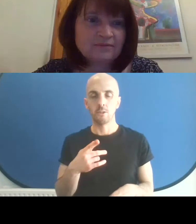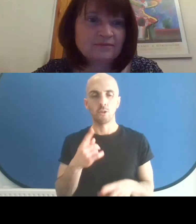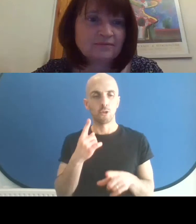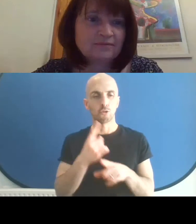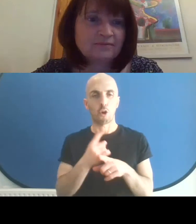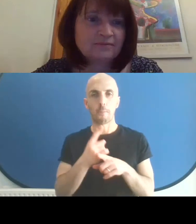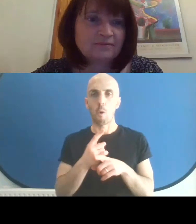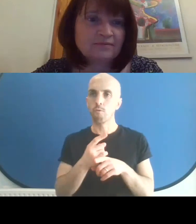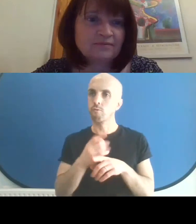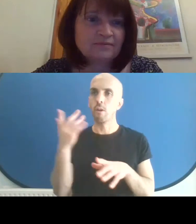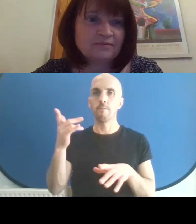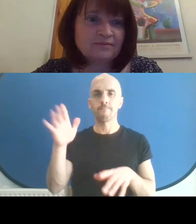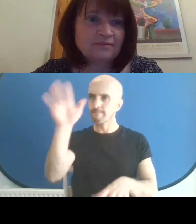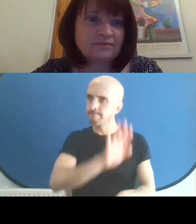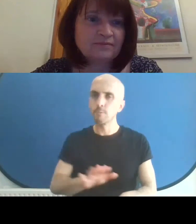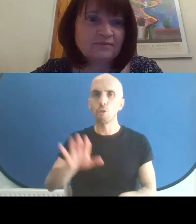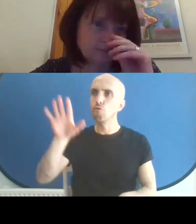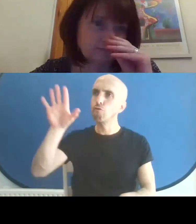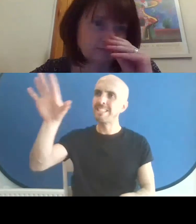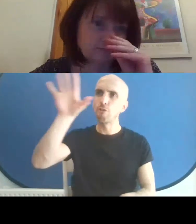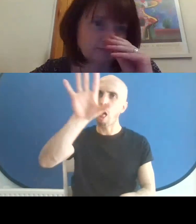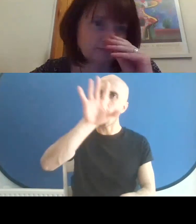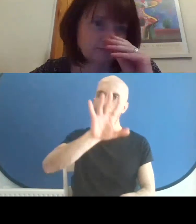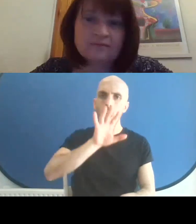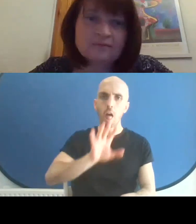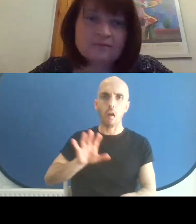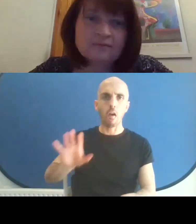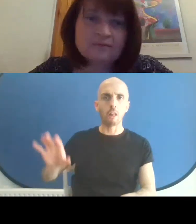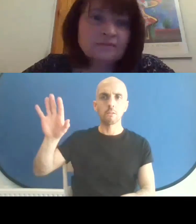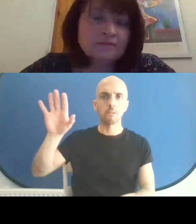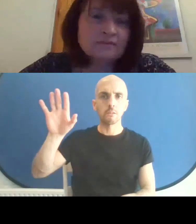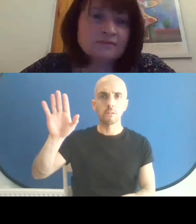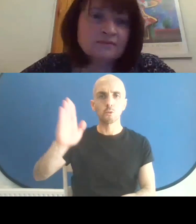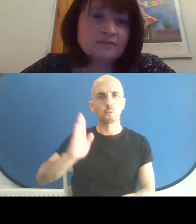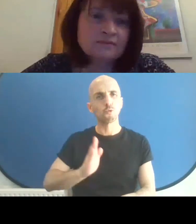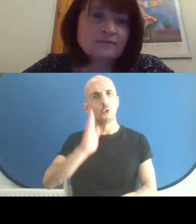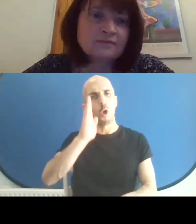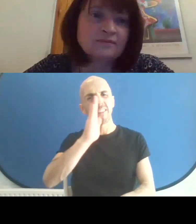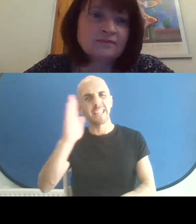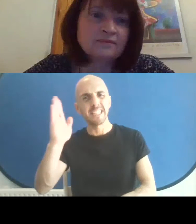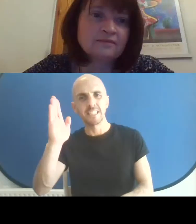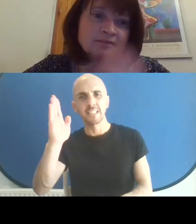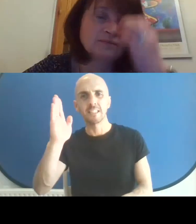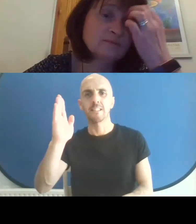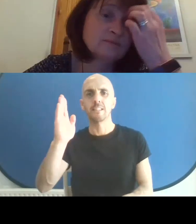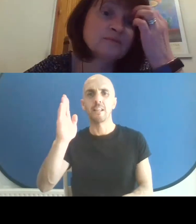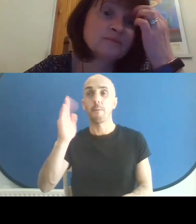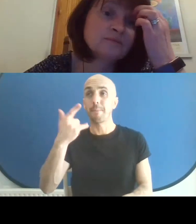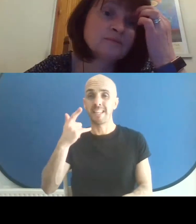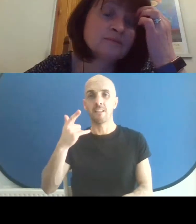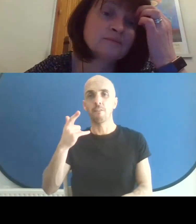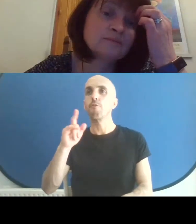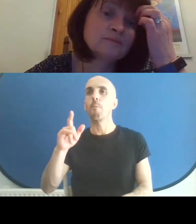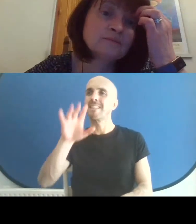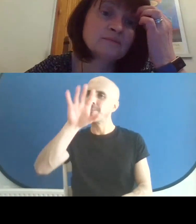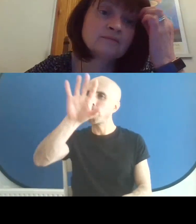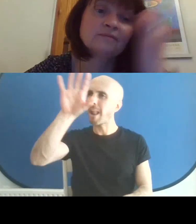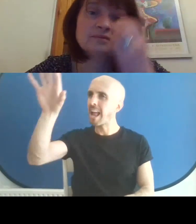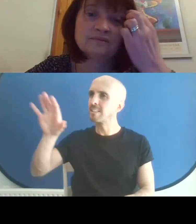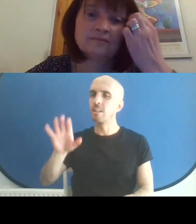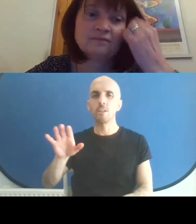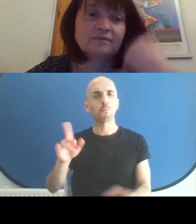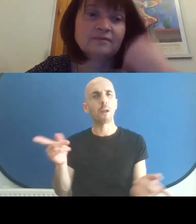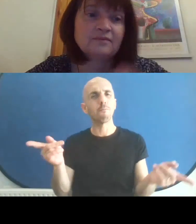thought was quite interesting, I think each of the areas, so, you know, in the Northeast, there's a number of us come together, and we'd all